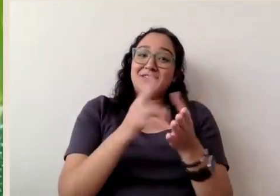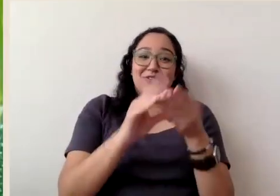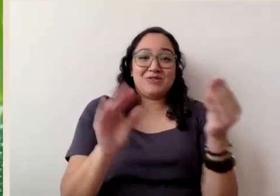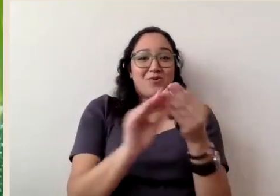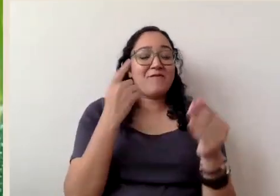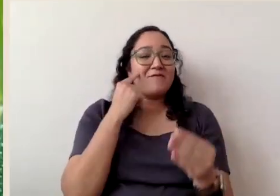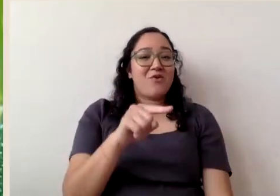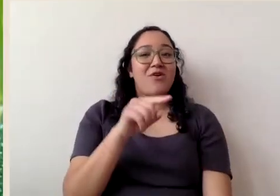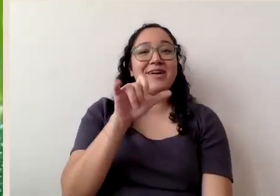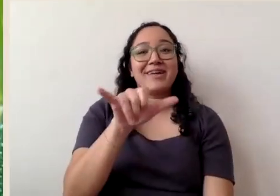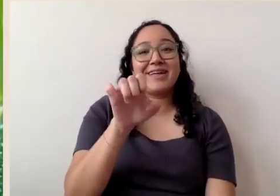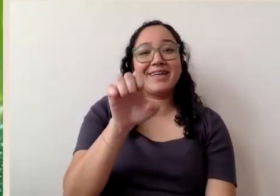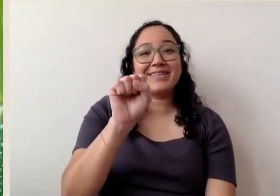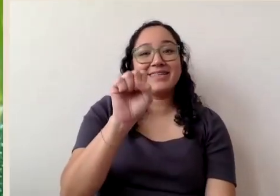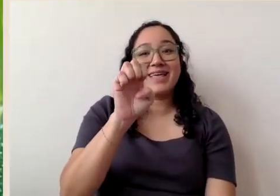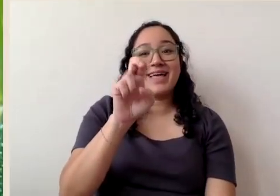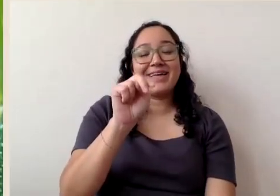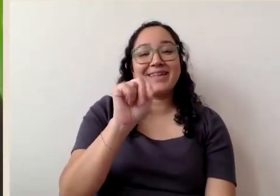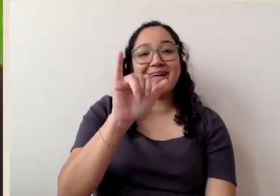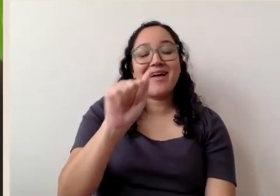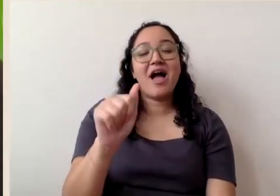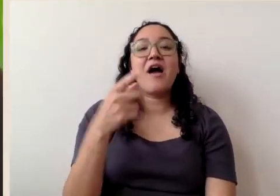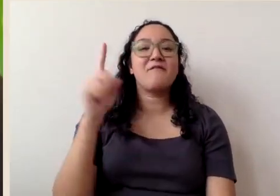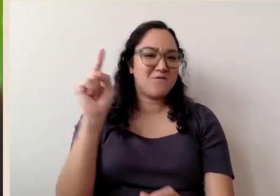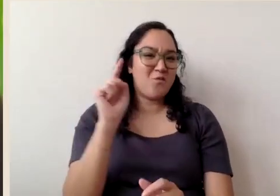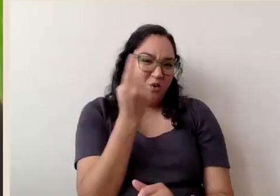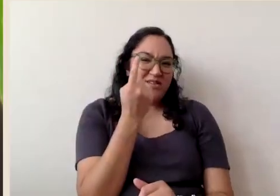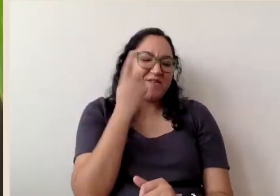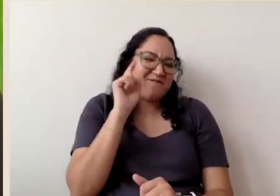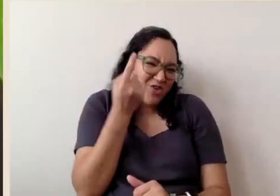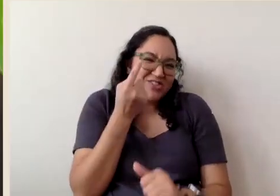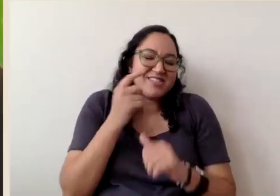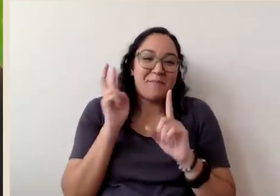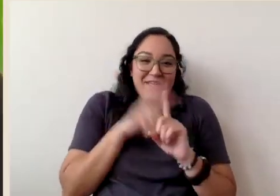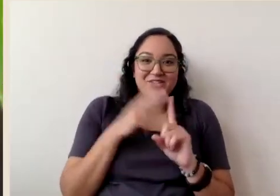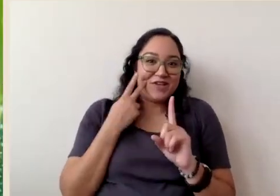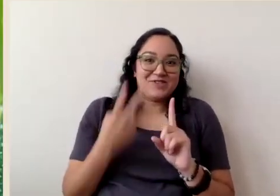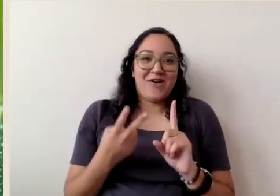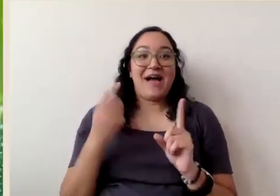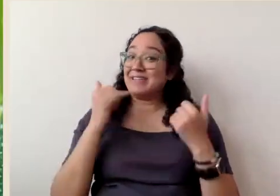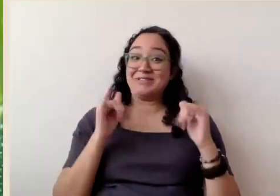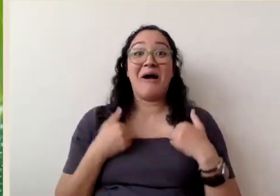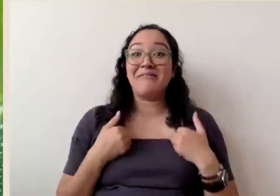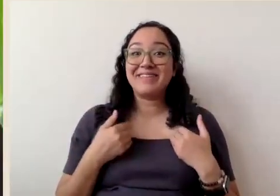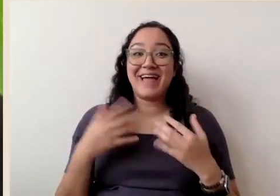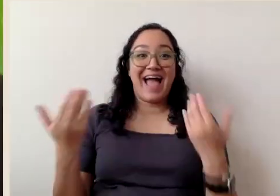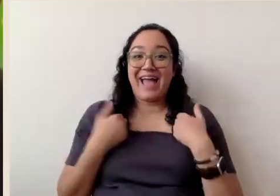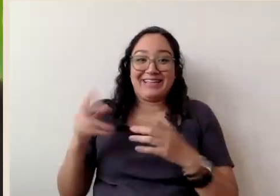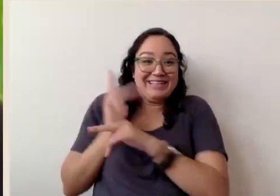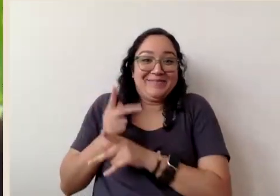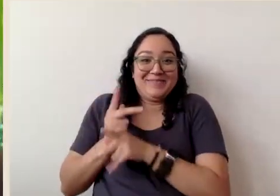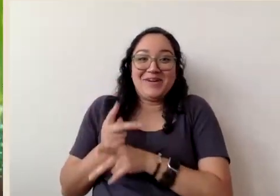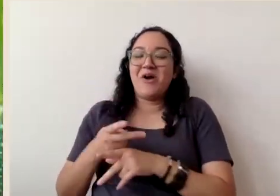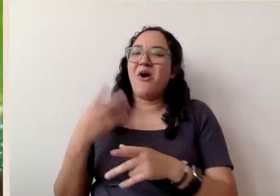Yesenia. So that was one of the first applications that I saw and that really and I still have that application to this day. I walk around with it,